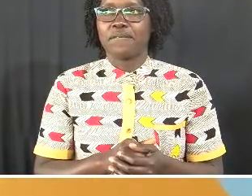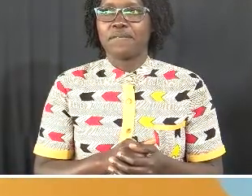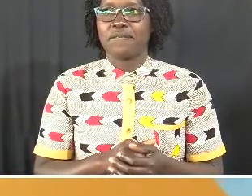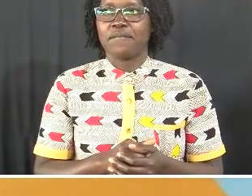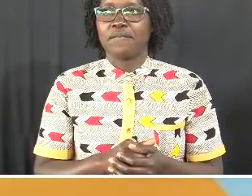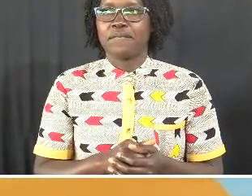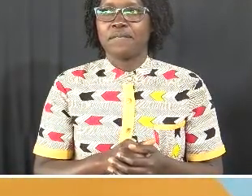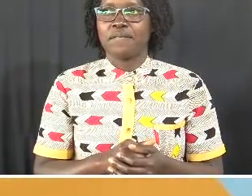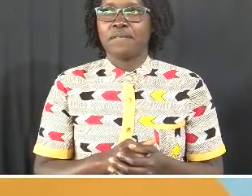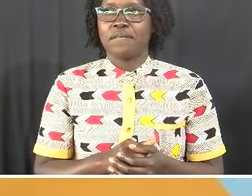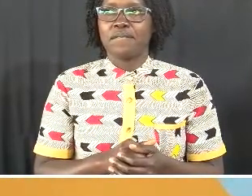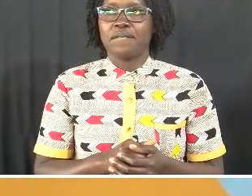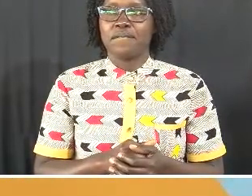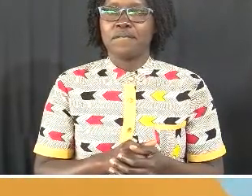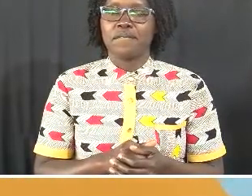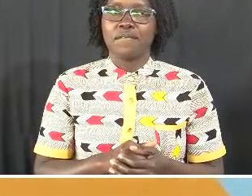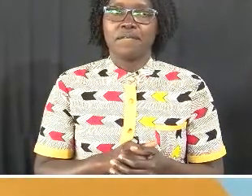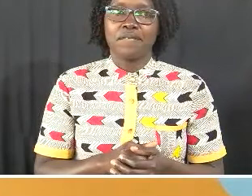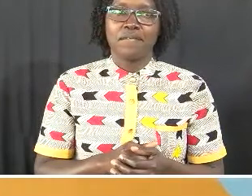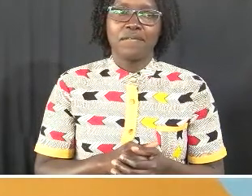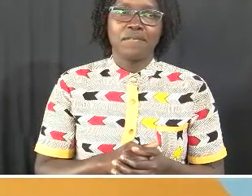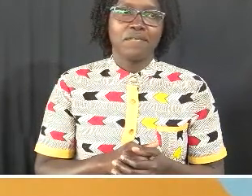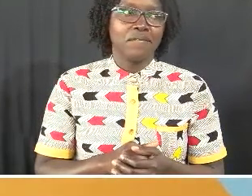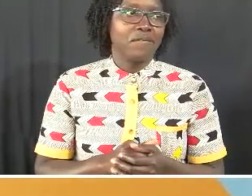haja care for parents for long.